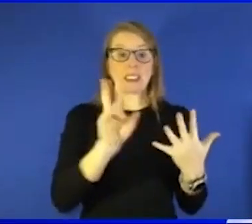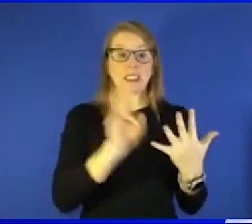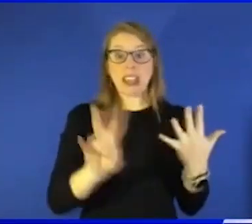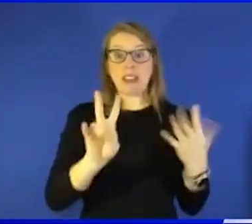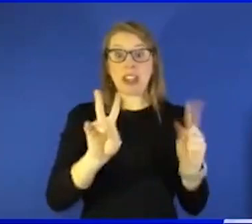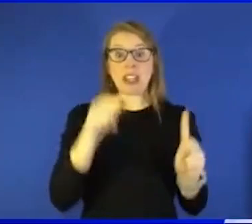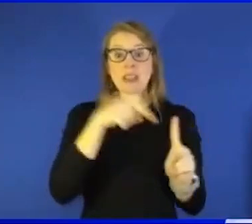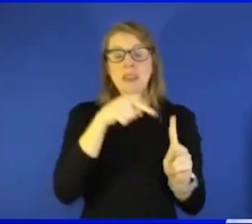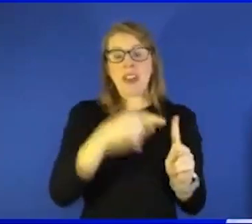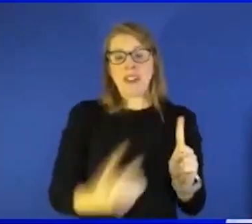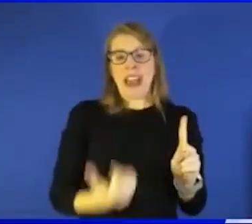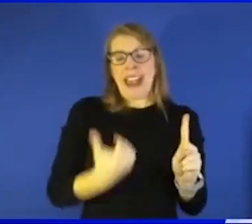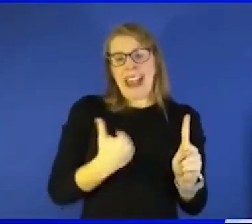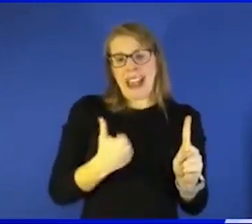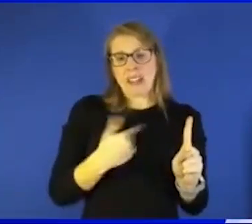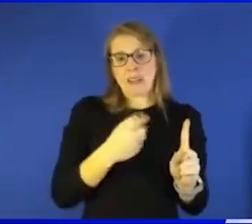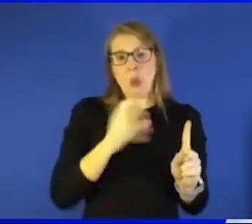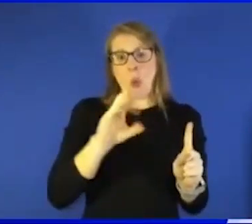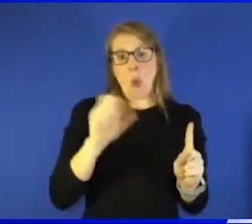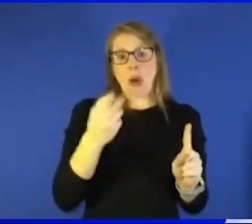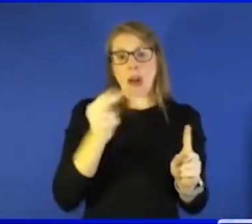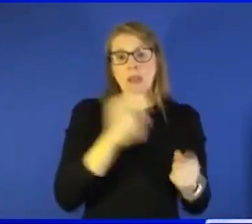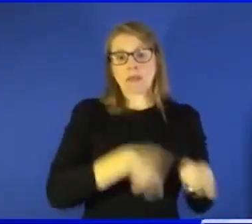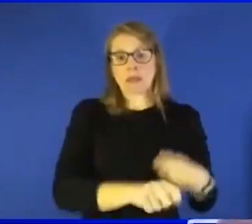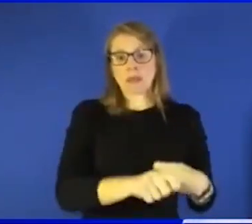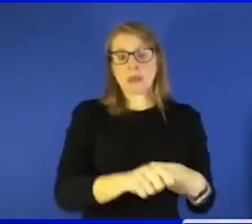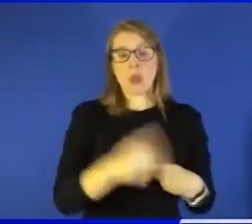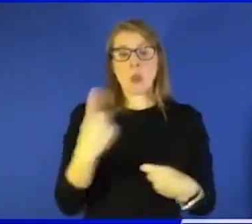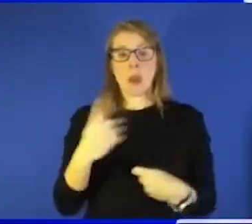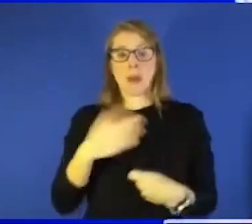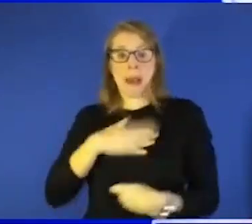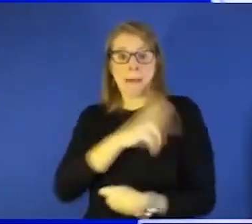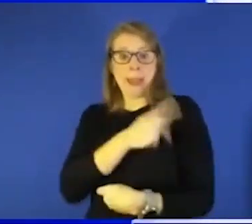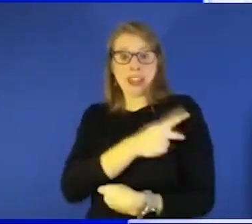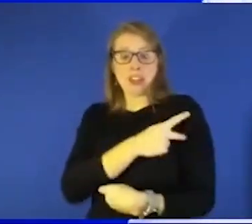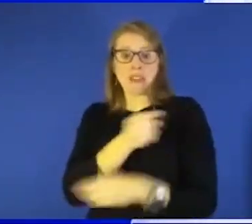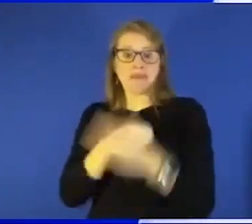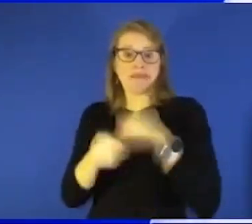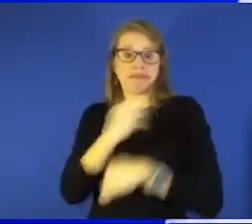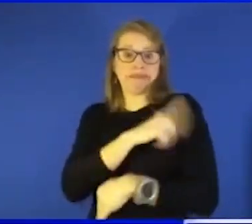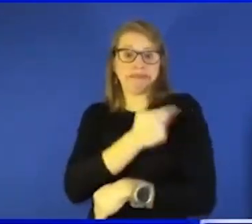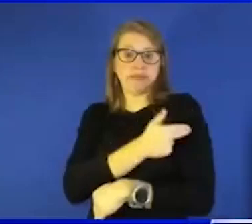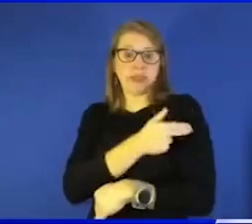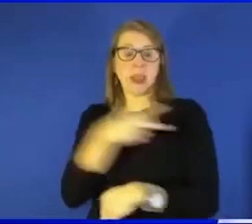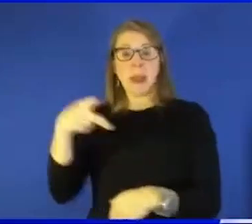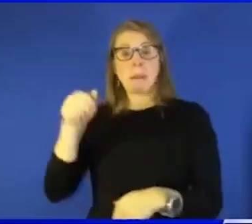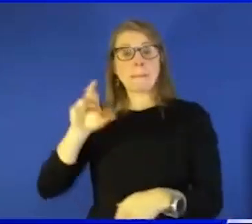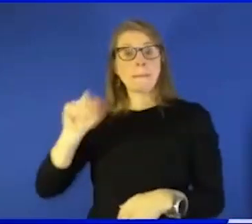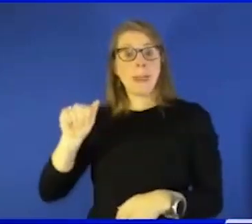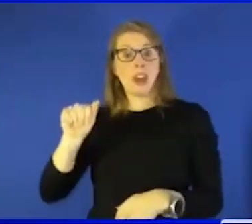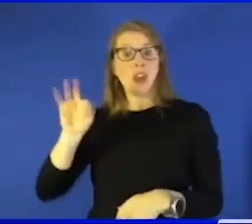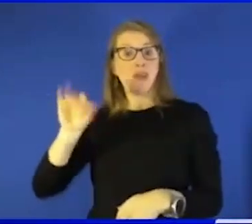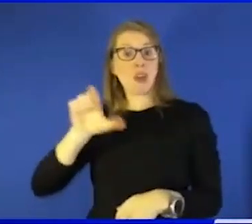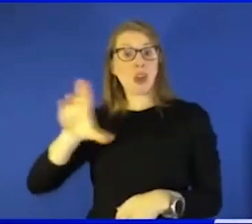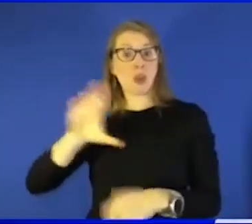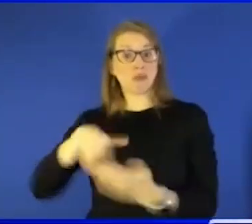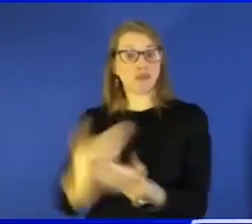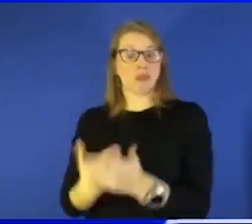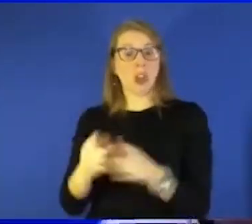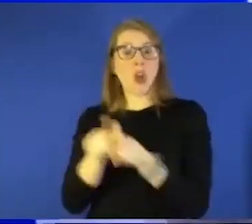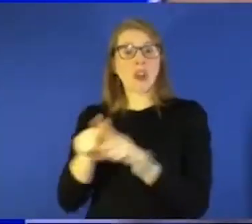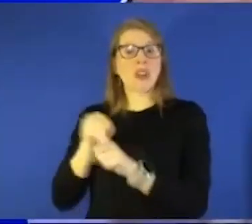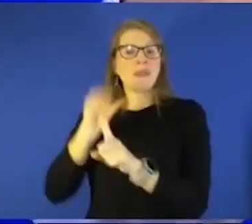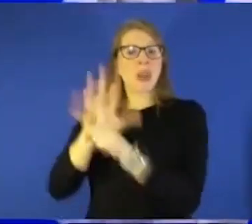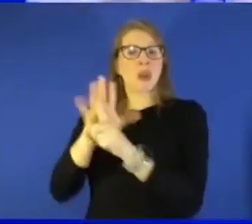recipients. One of my own patients is currently hospitalized like that, had parainfluenza, got here, but also had an exposure just before she came